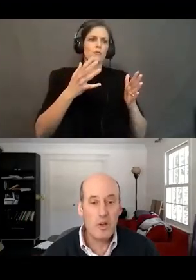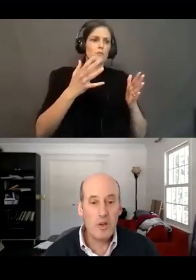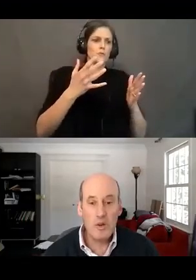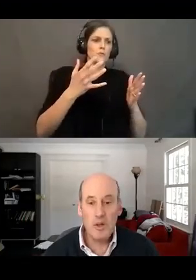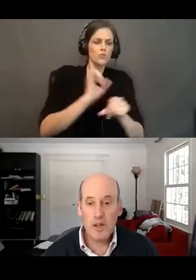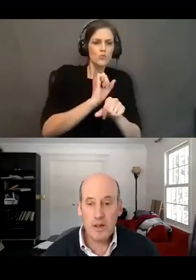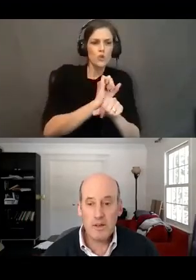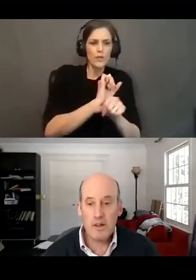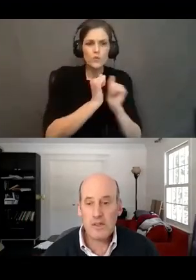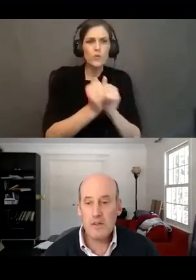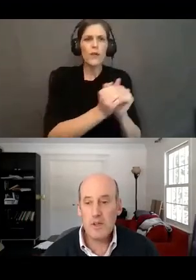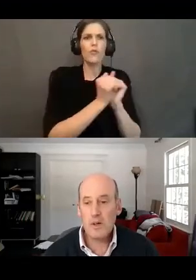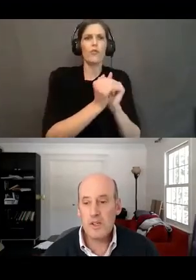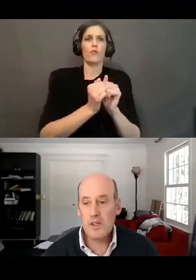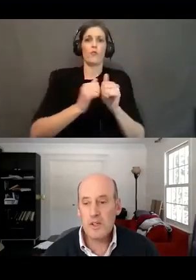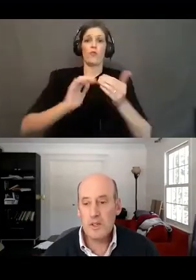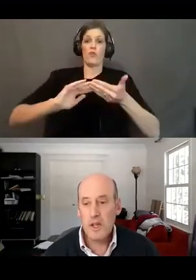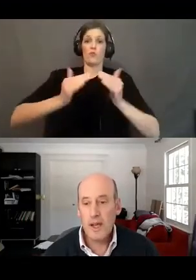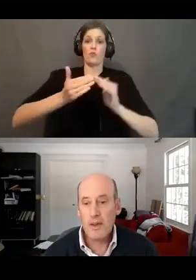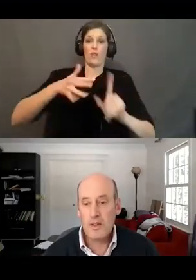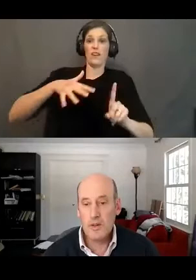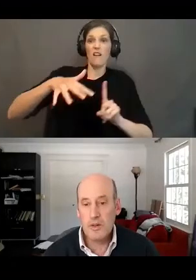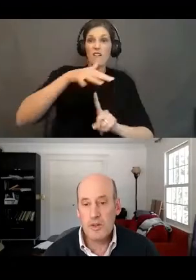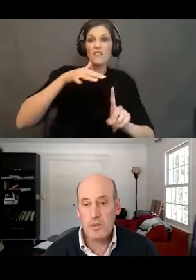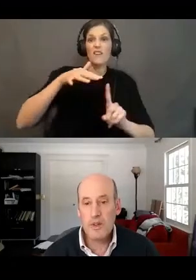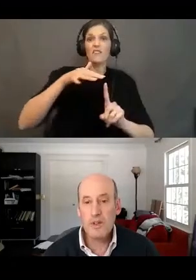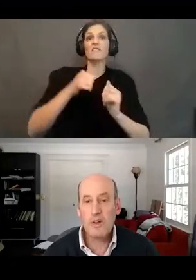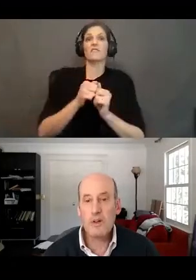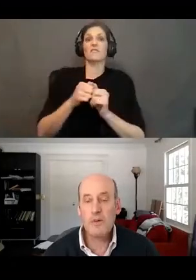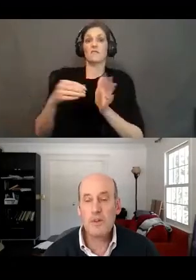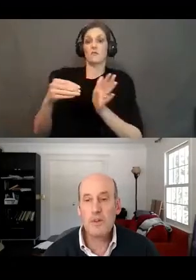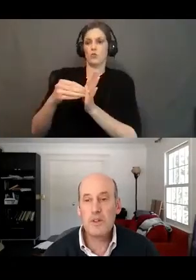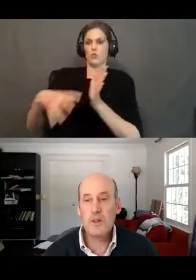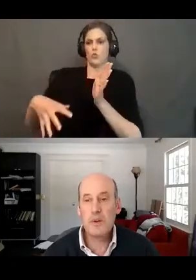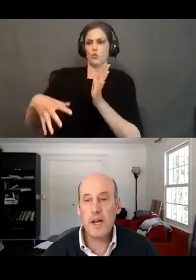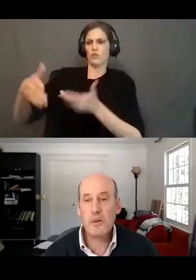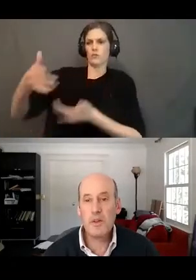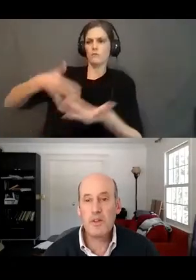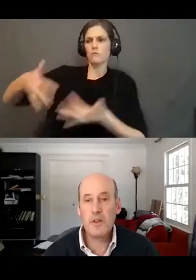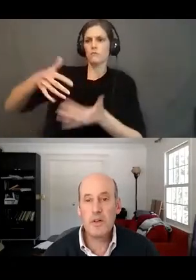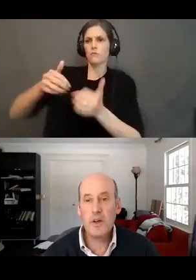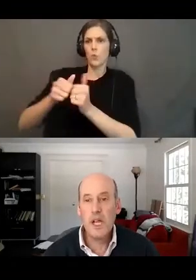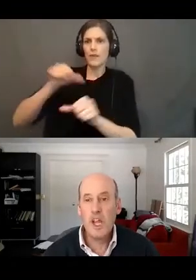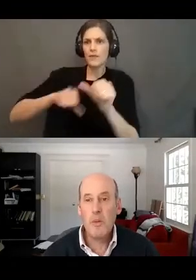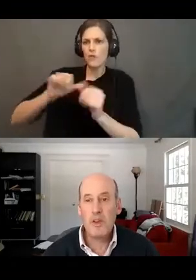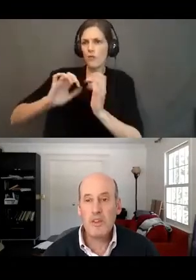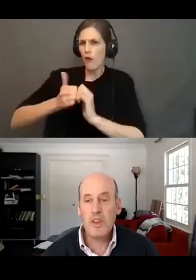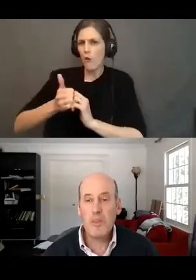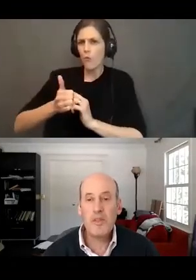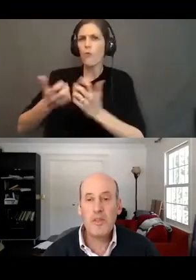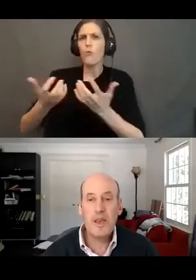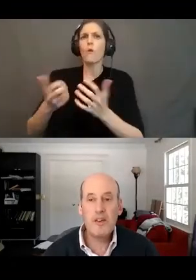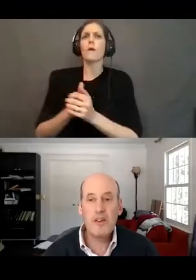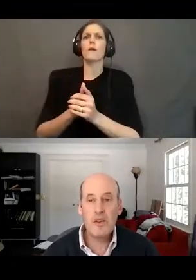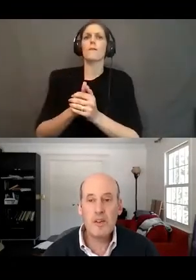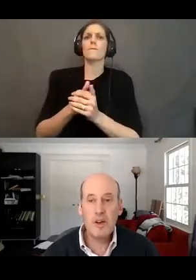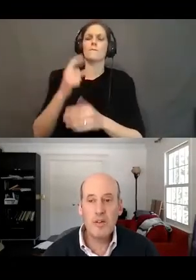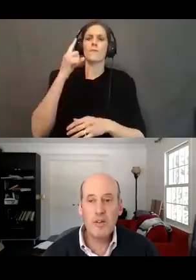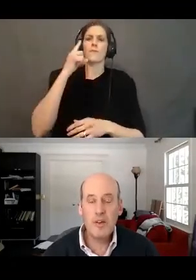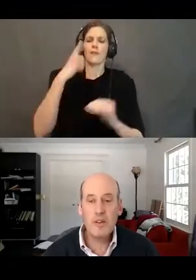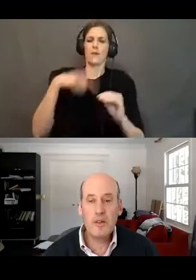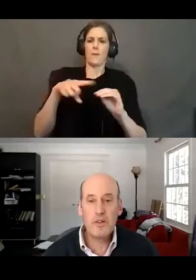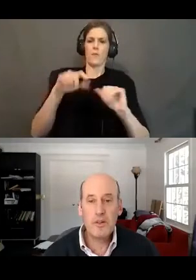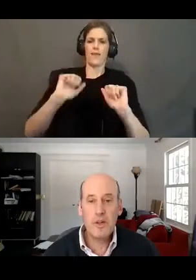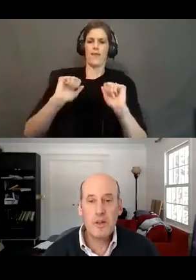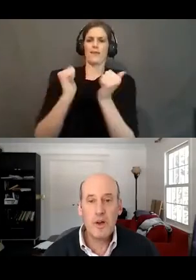the community context of the organization, how students within the school interact with each other. It makes us think about the agency of